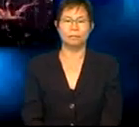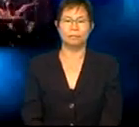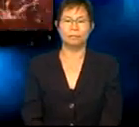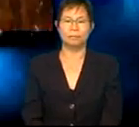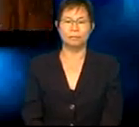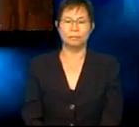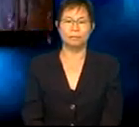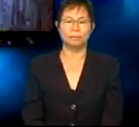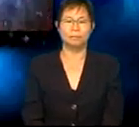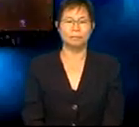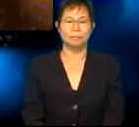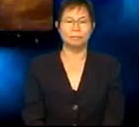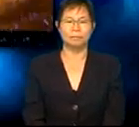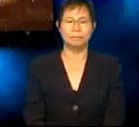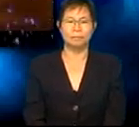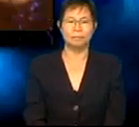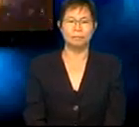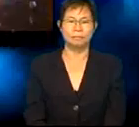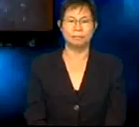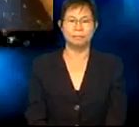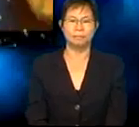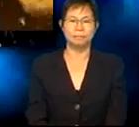cubic centimeter. When we act, the brain,